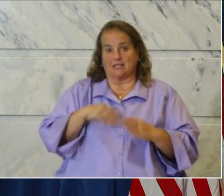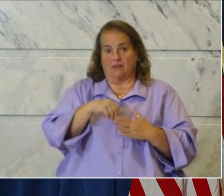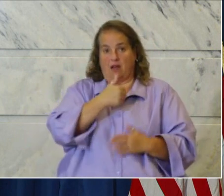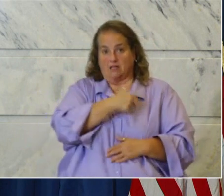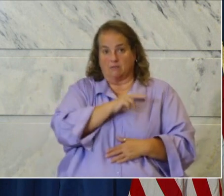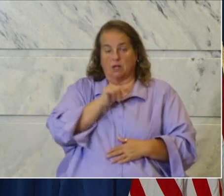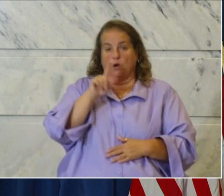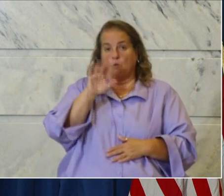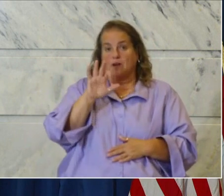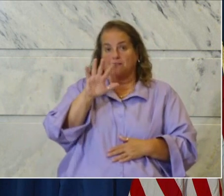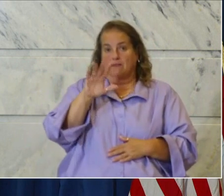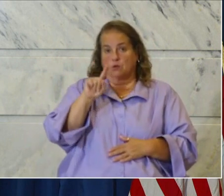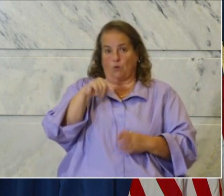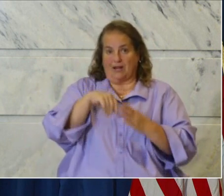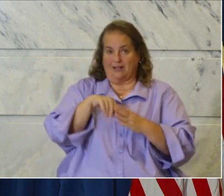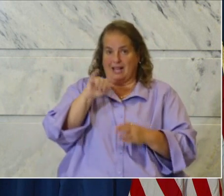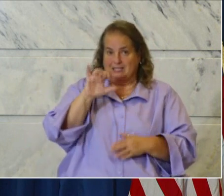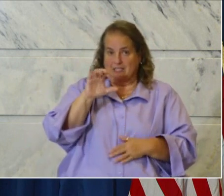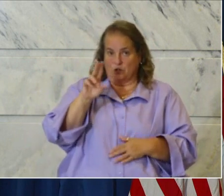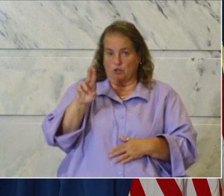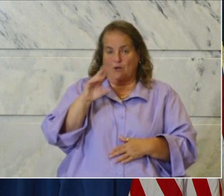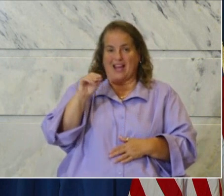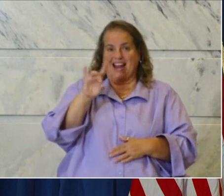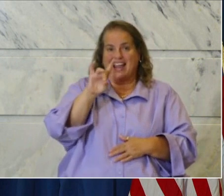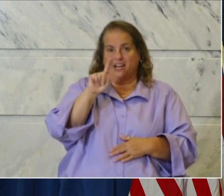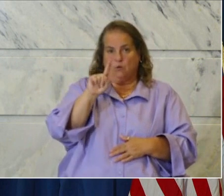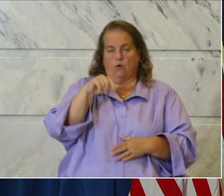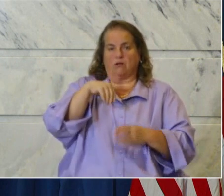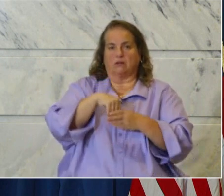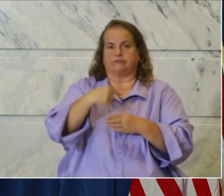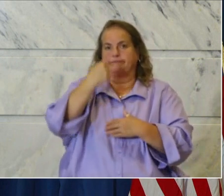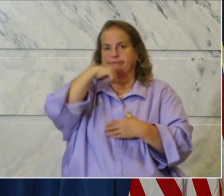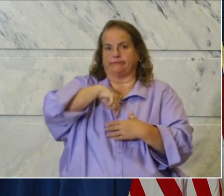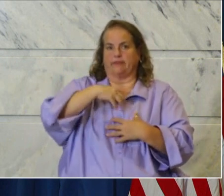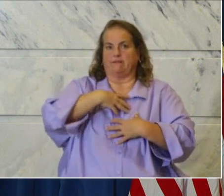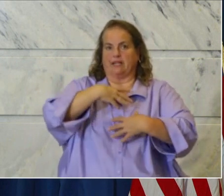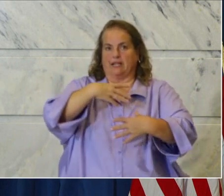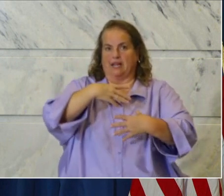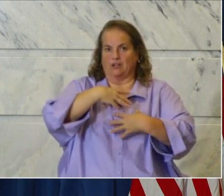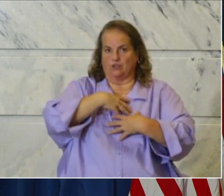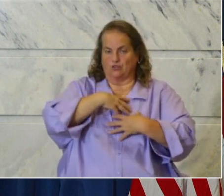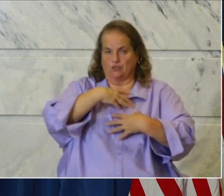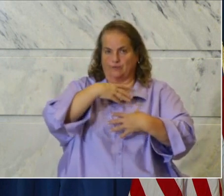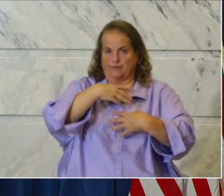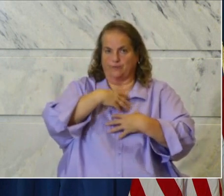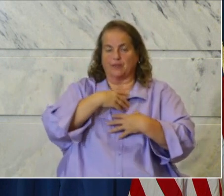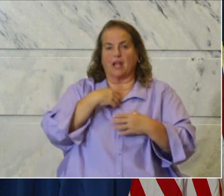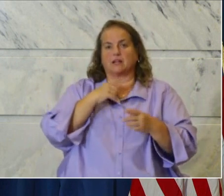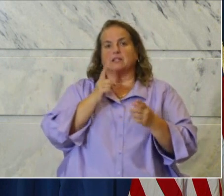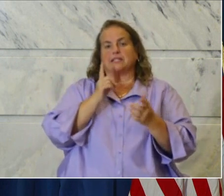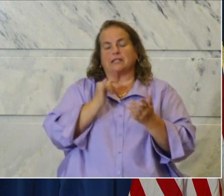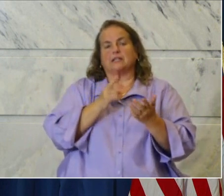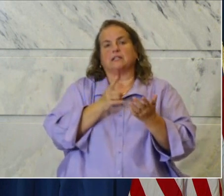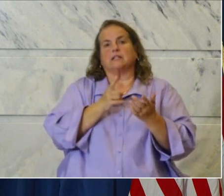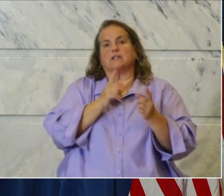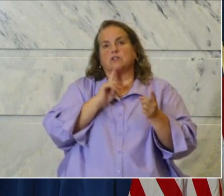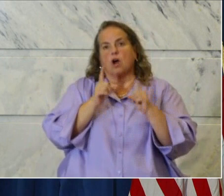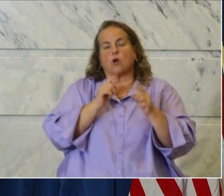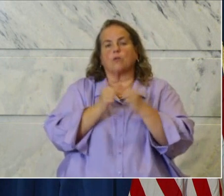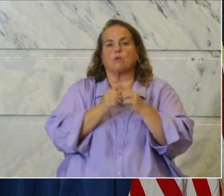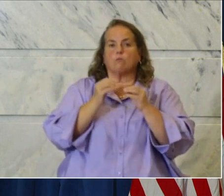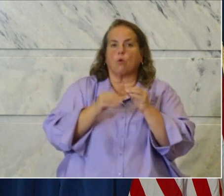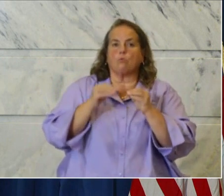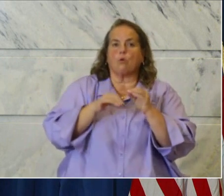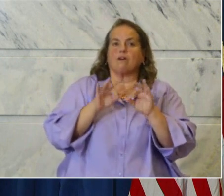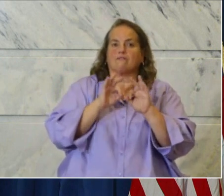hospitalized, 151 in the ICU, and 81 on a ventilator. And I've talked to more and more families